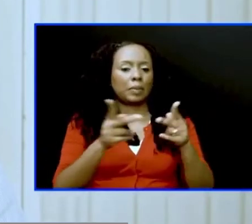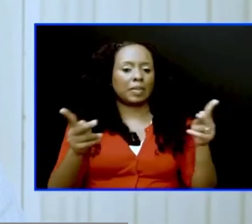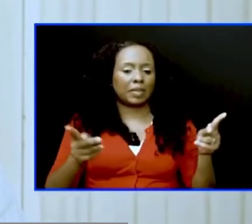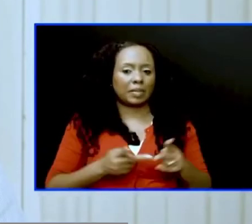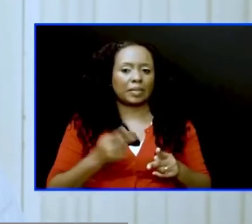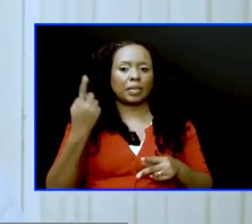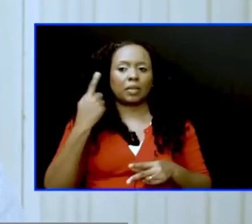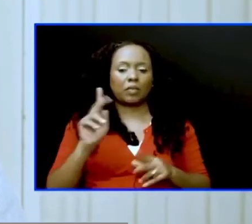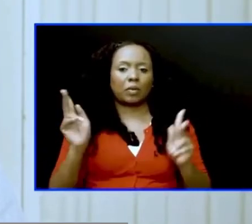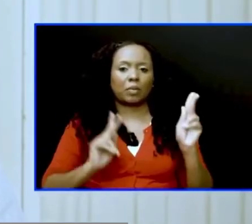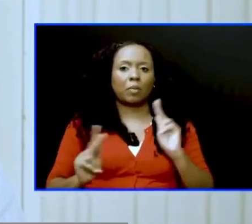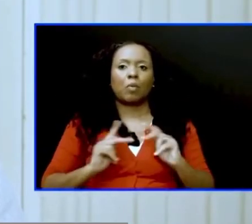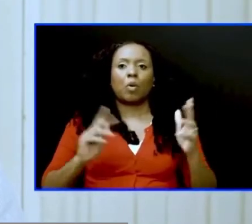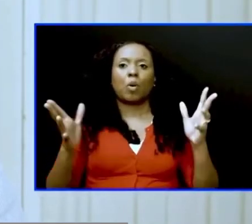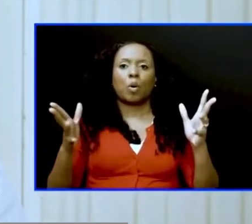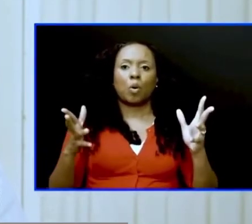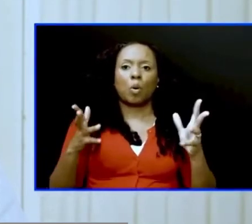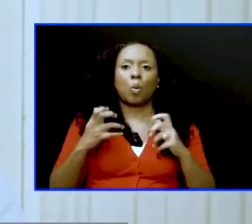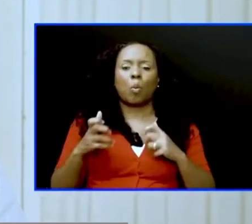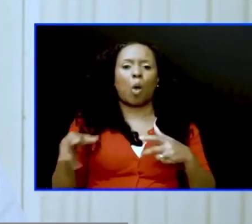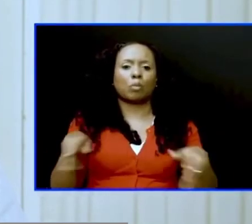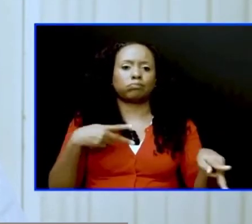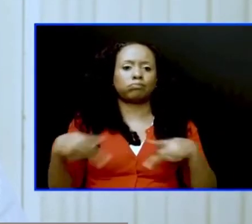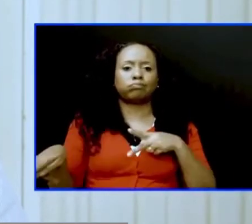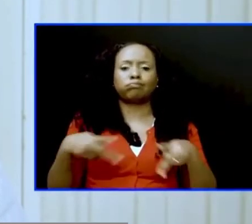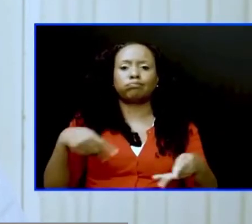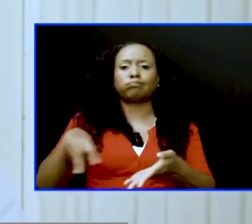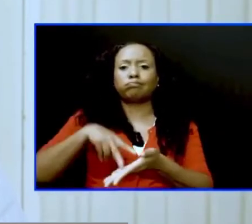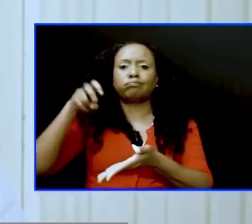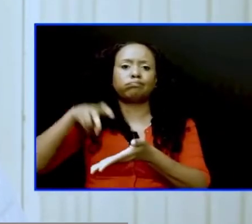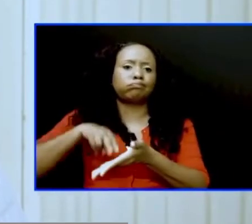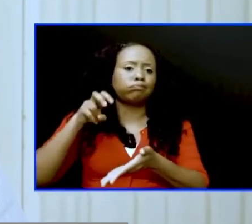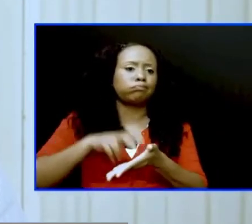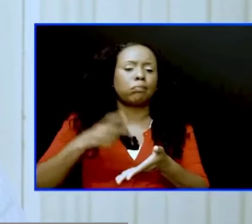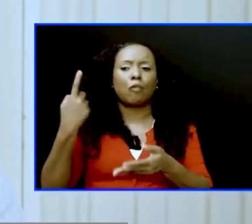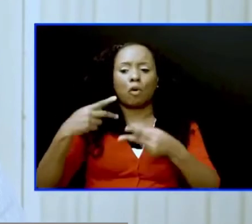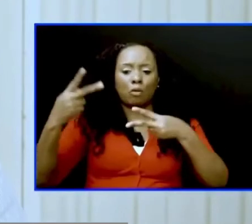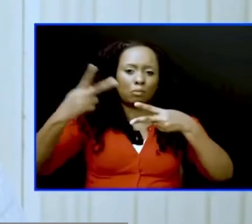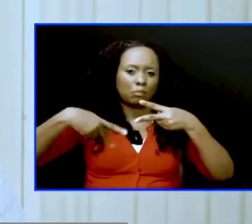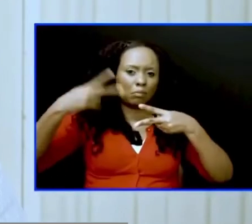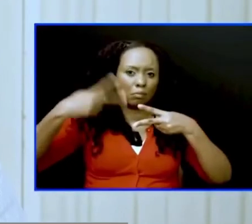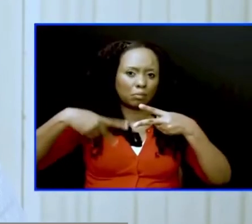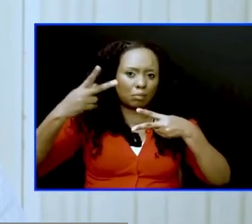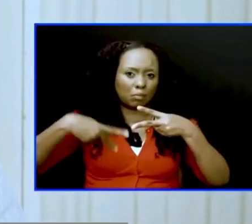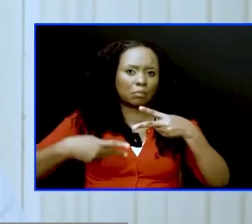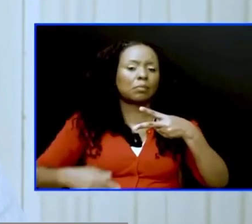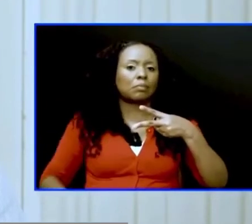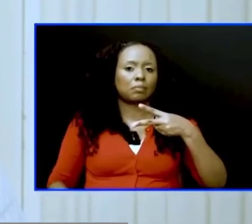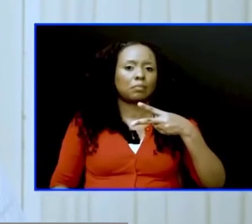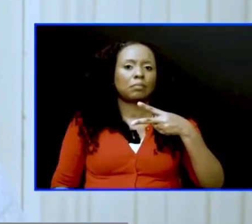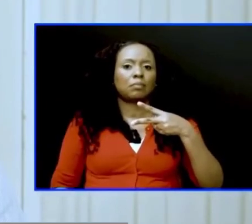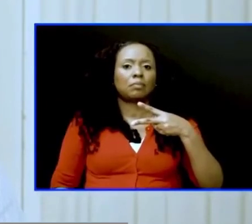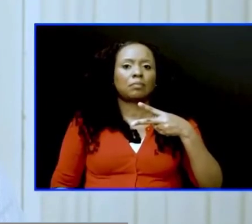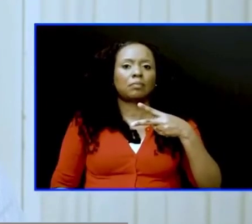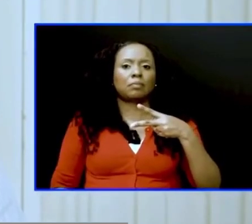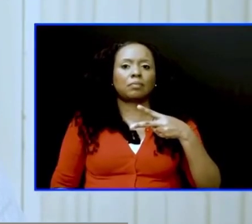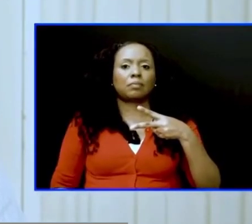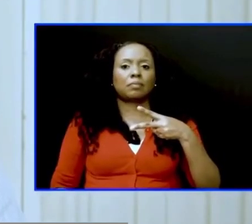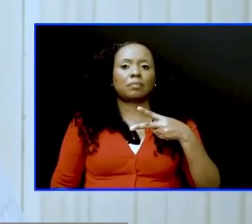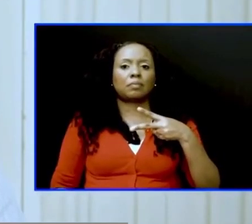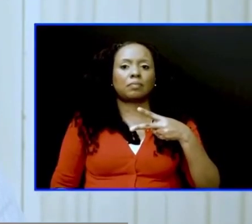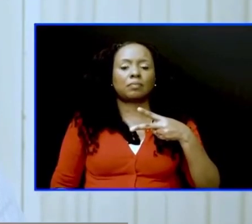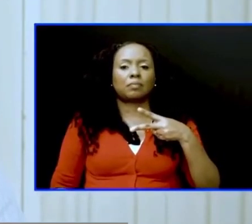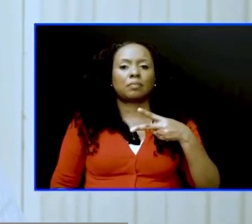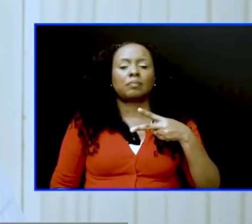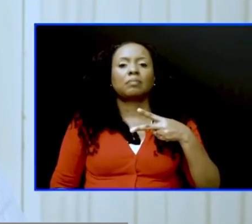persons wanting to play Mass for 4-day mourning and for Grand Kaduma. And it means that those persons who will attend those